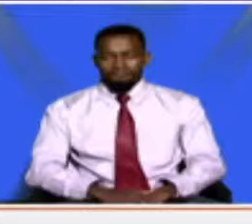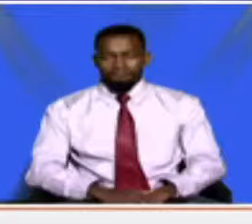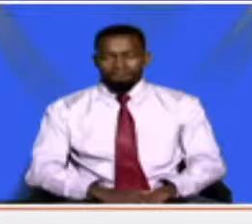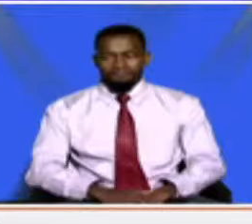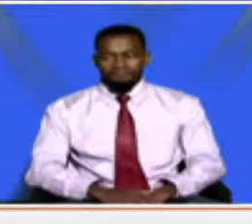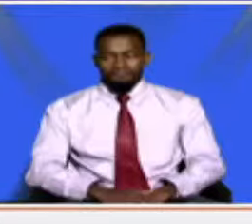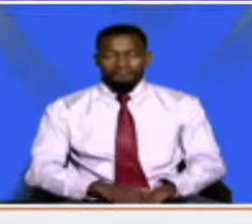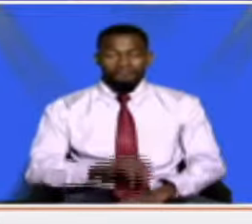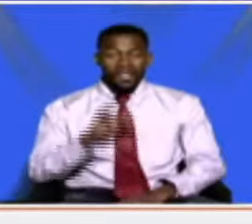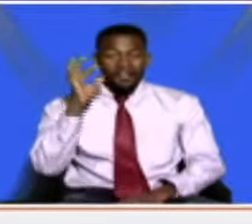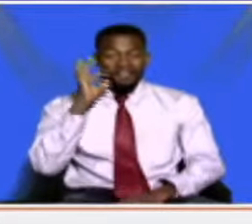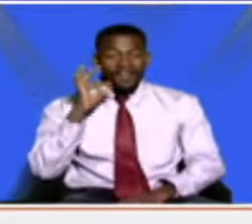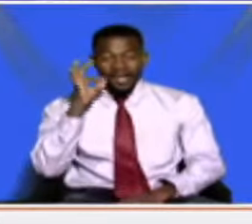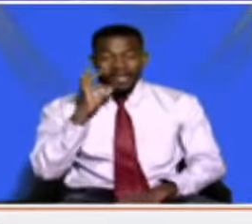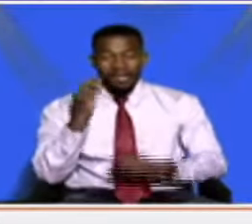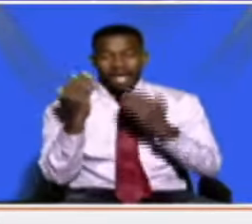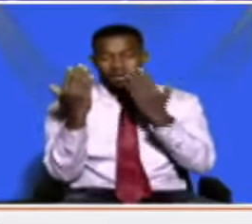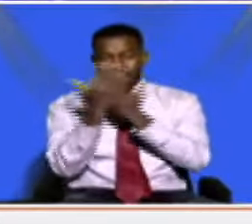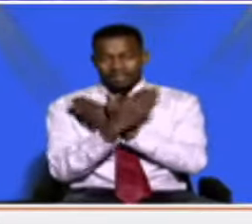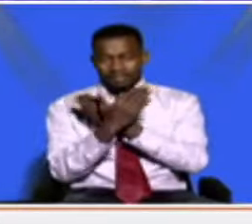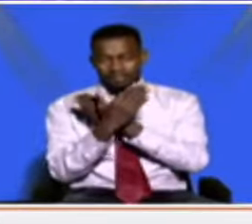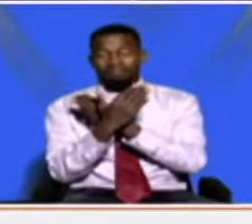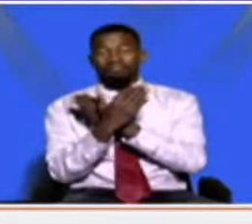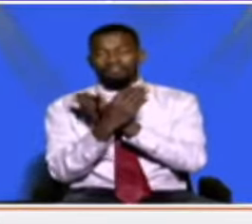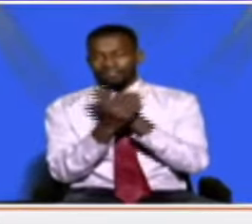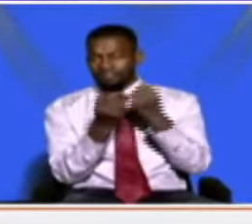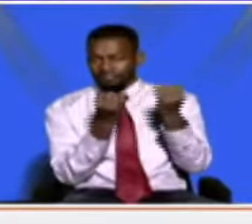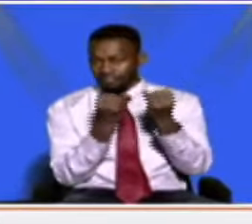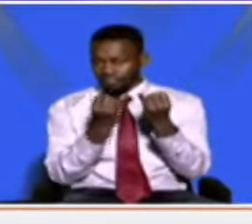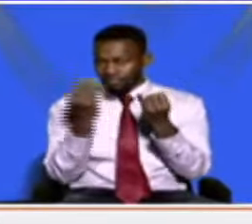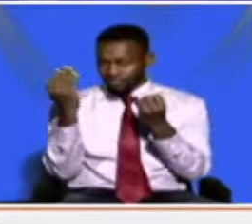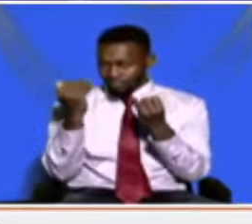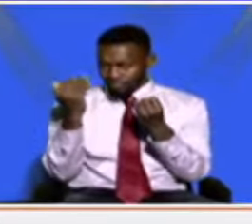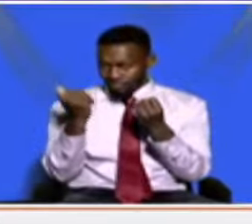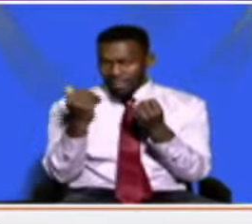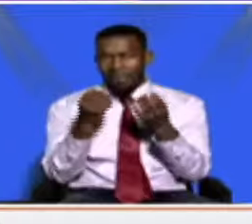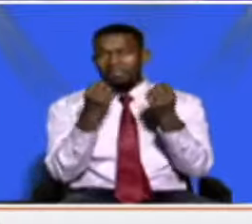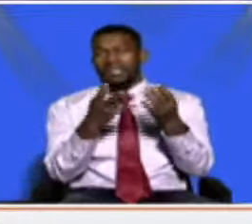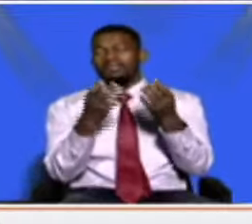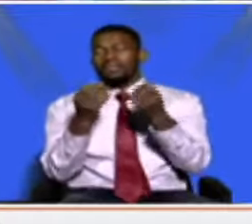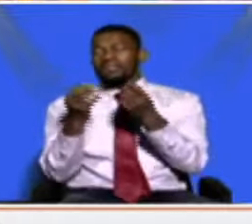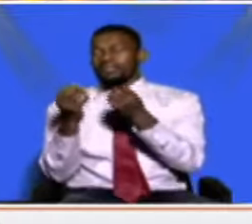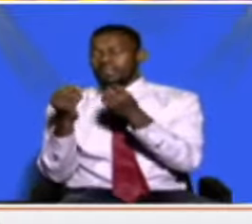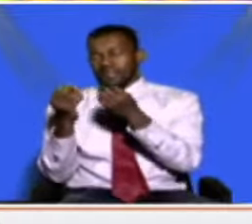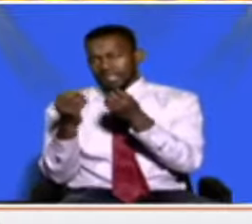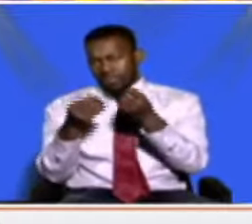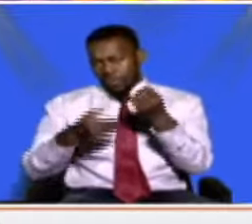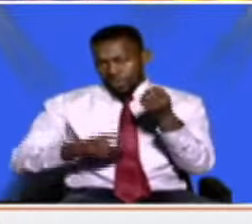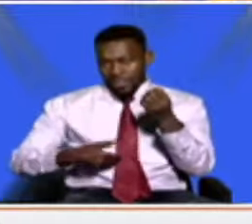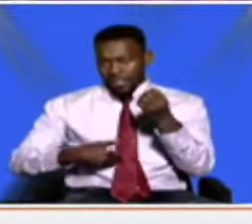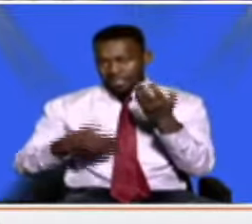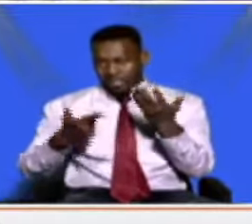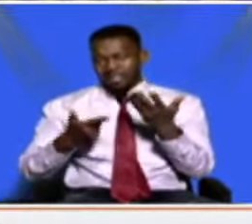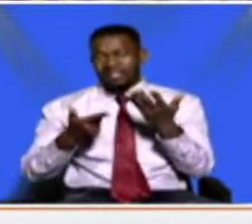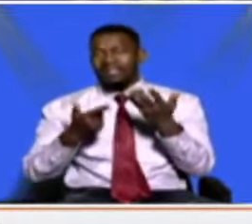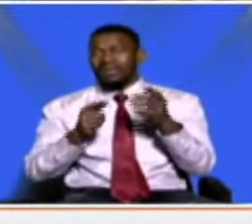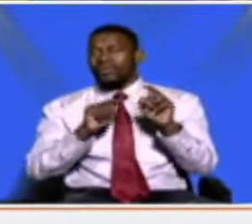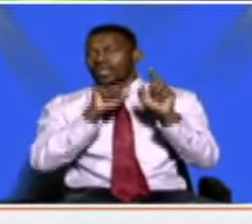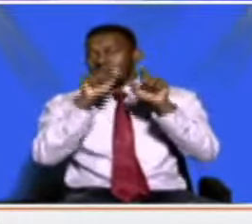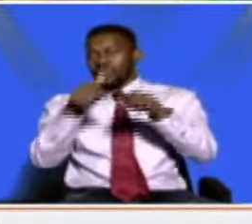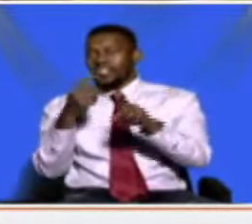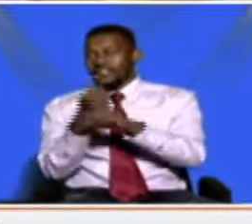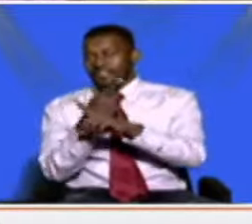As Friday night turned into Saturday, thousands of Kenyans united in the unique protest. From one nightclub to